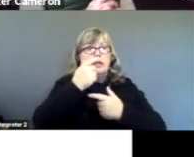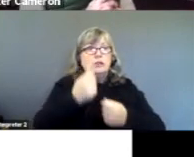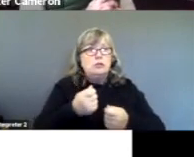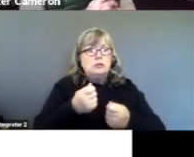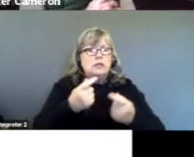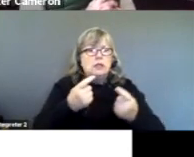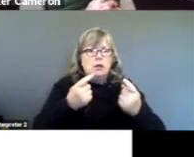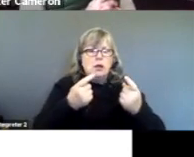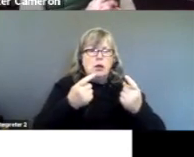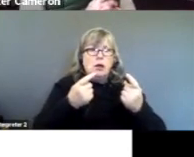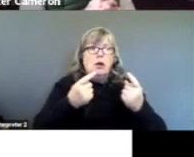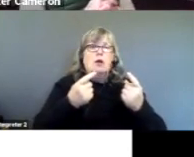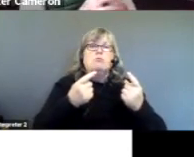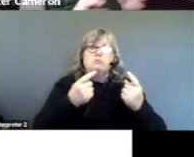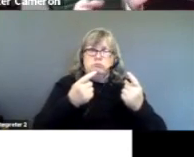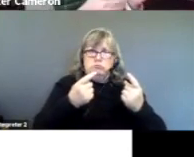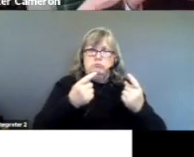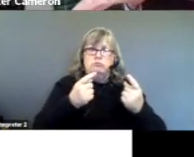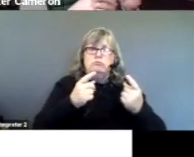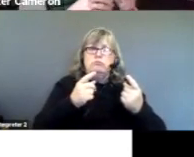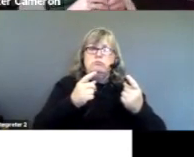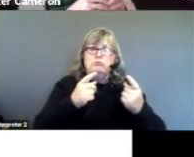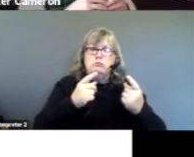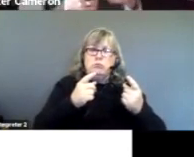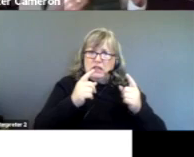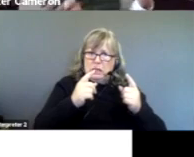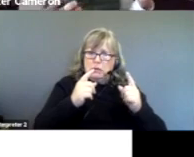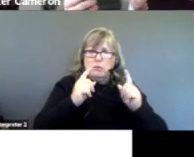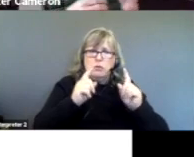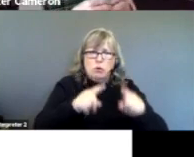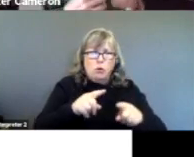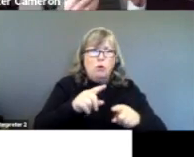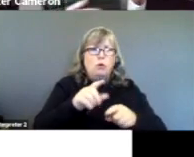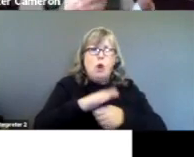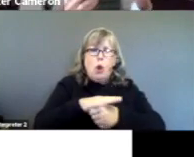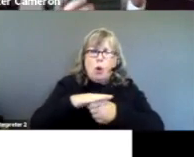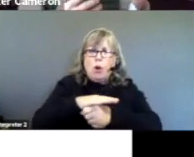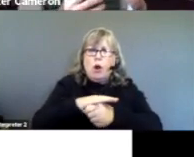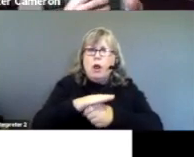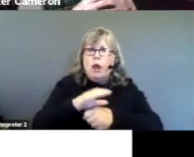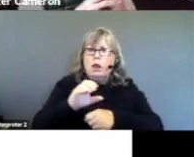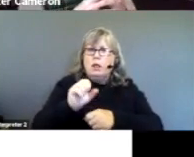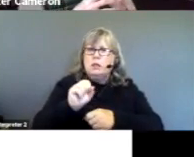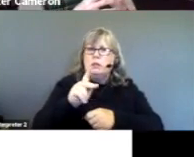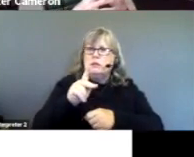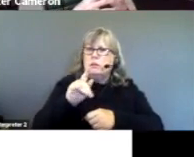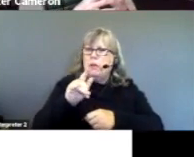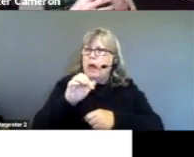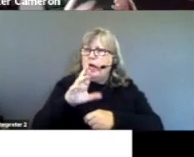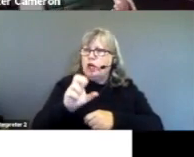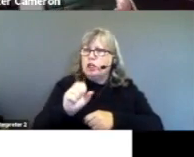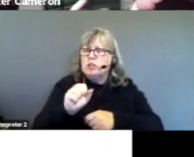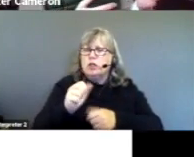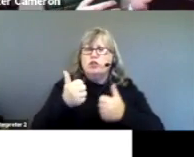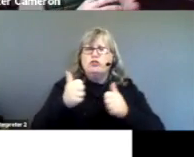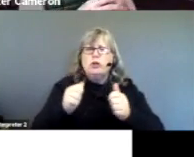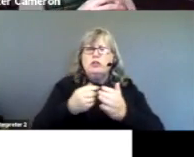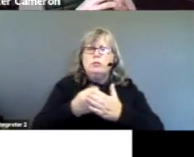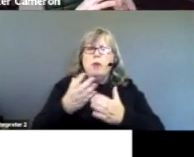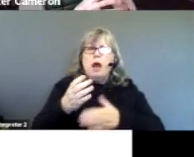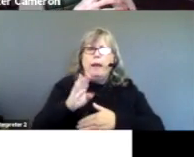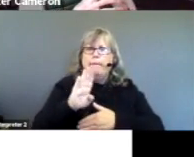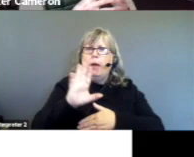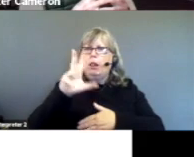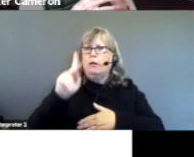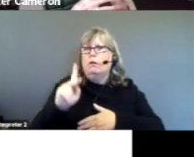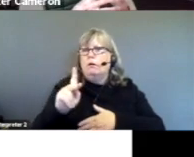that, they went to the local people in Rochdale, suppliers, and they tried to bulk purchase things and to supply their